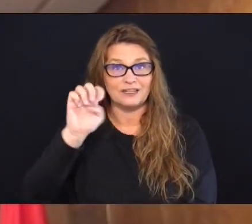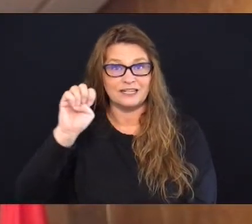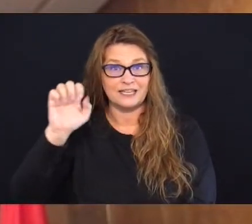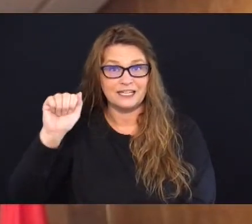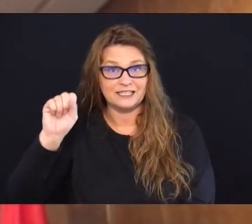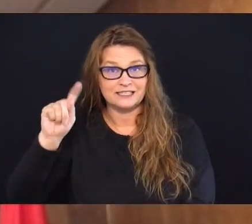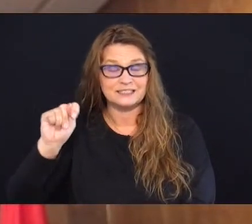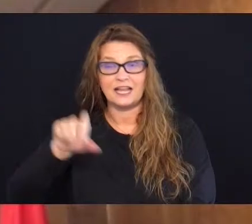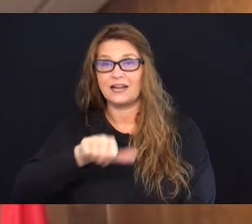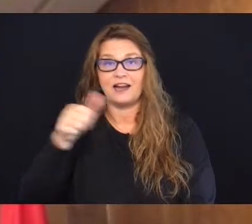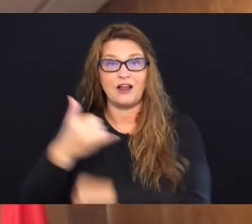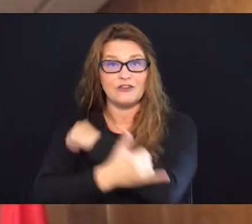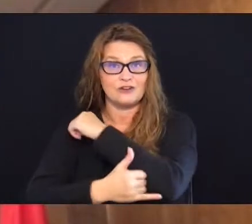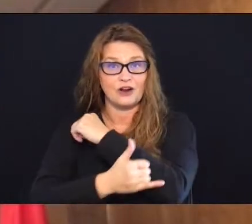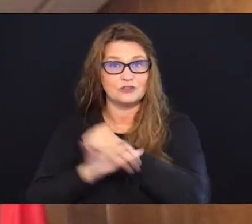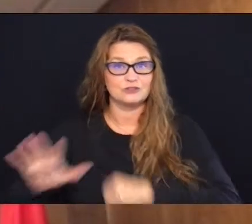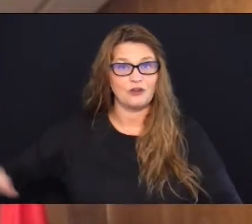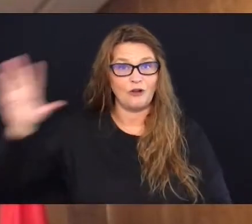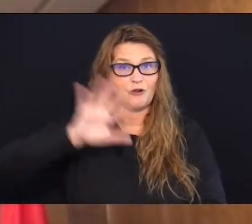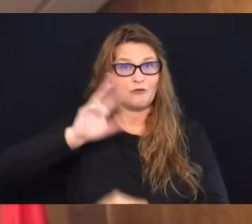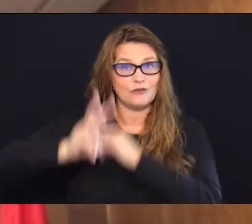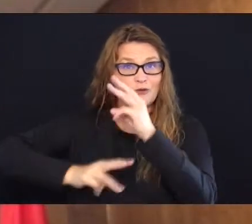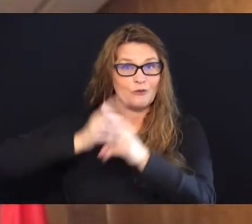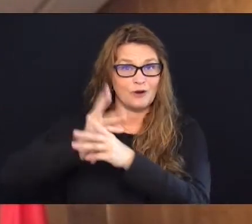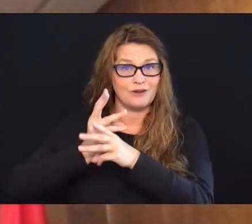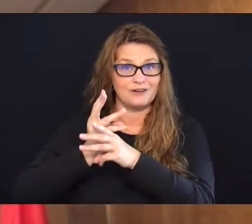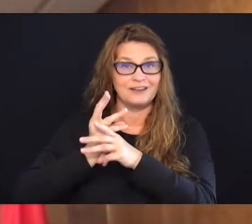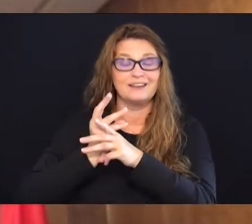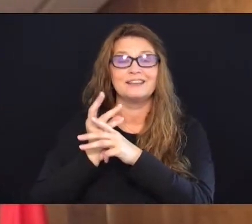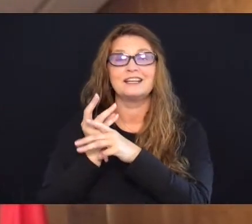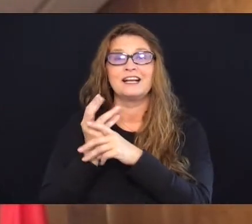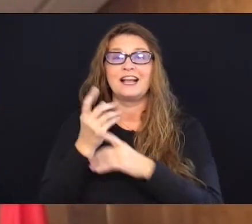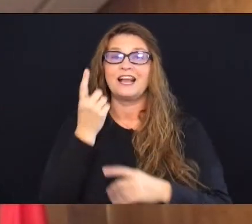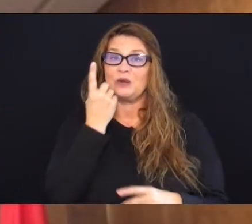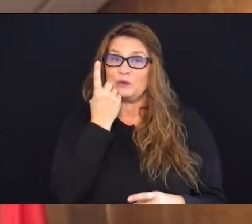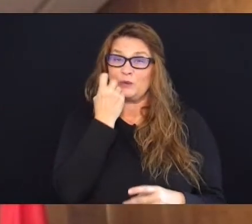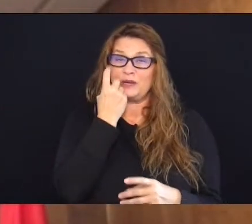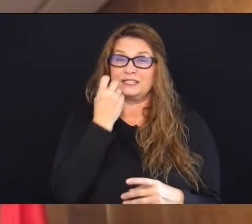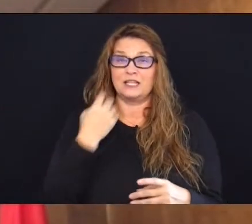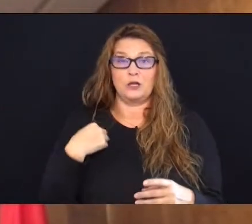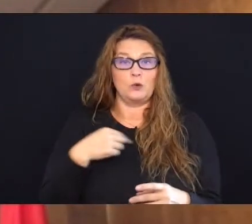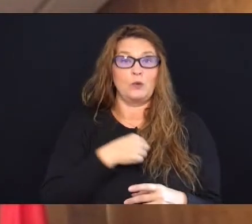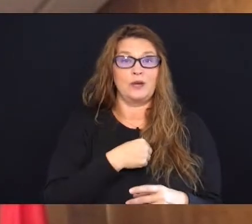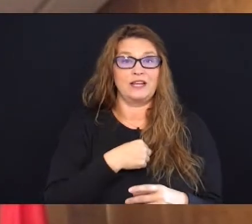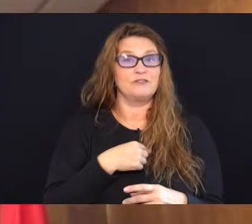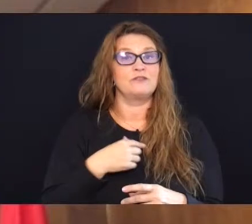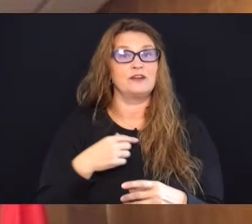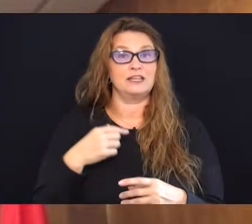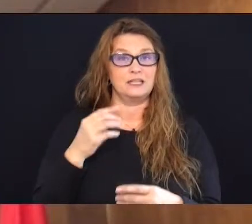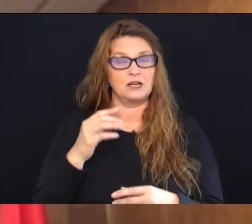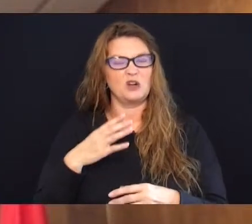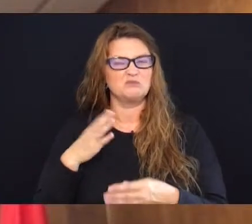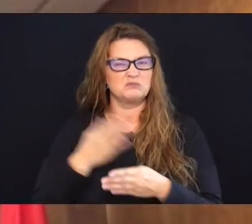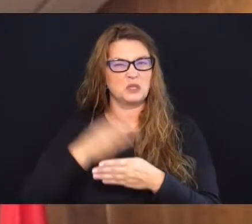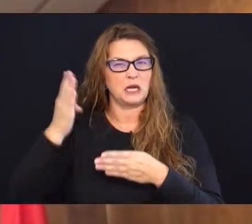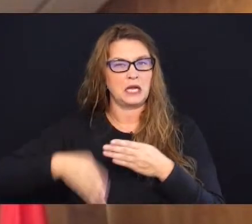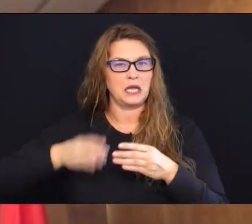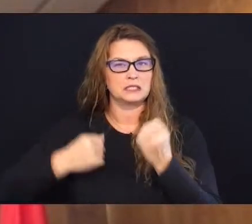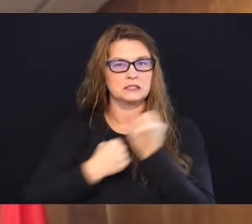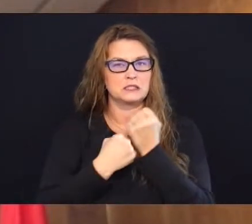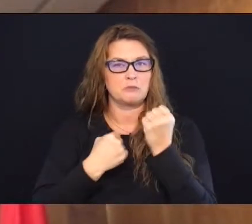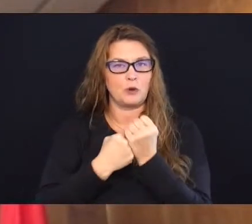across this world. This past week, as you said, we've drawn down our support, ending our support in the